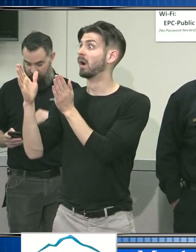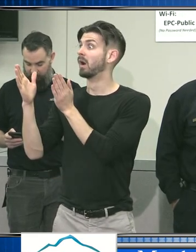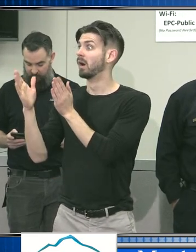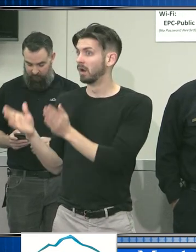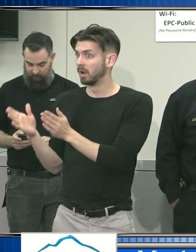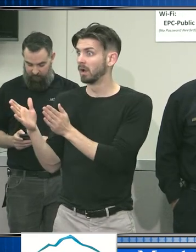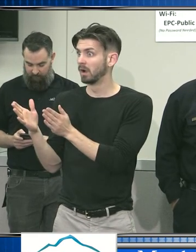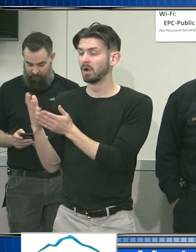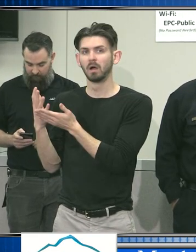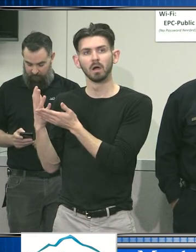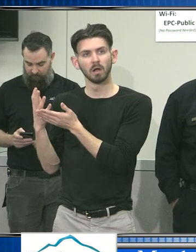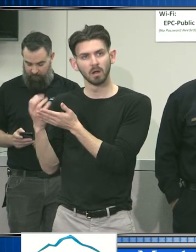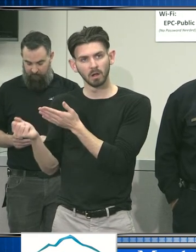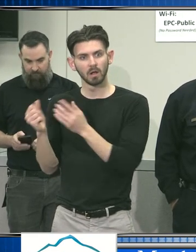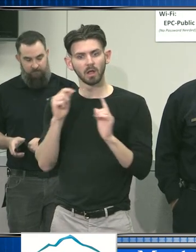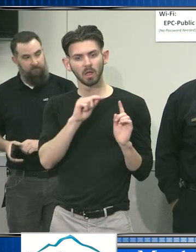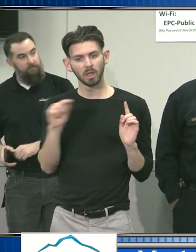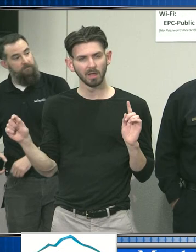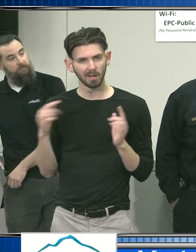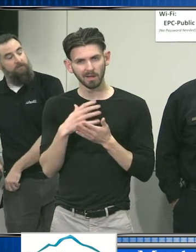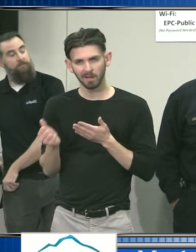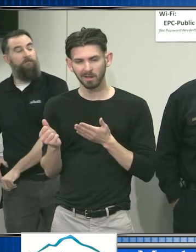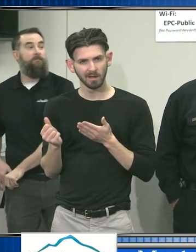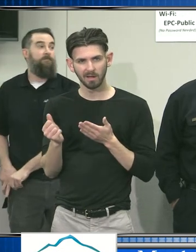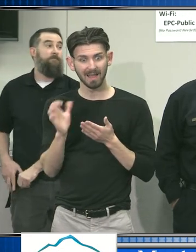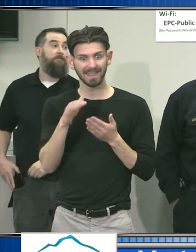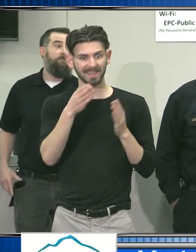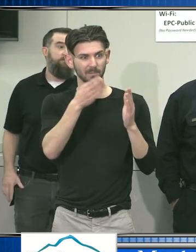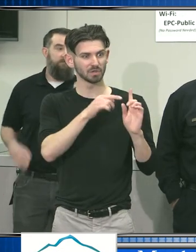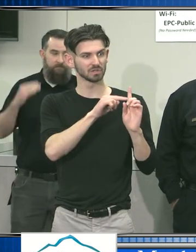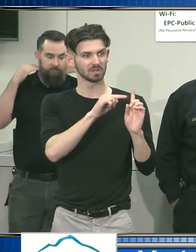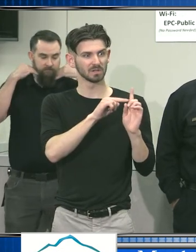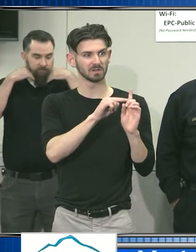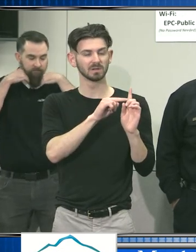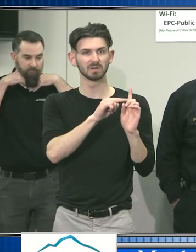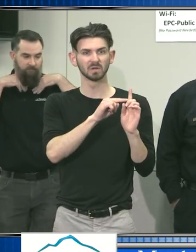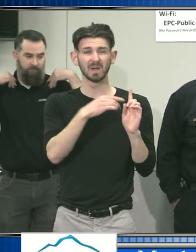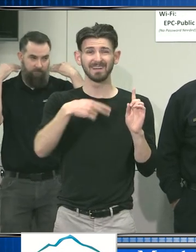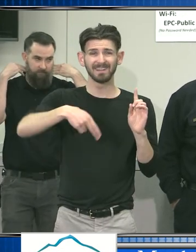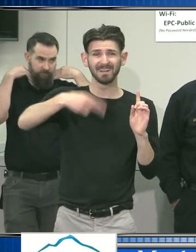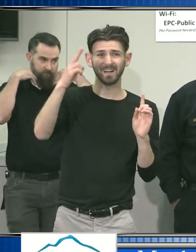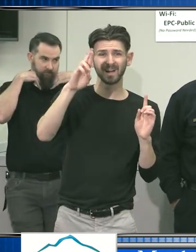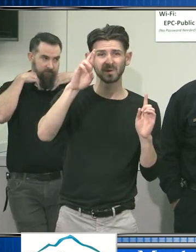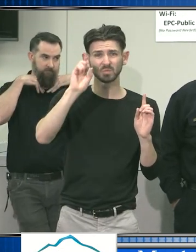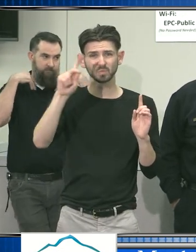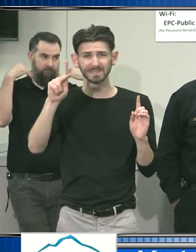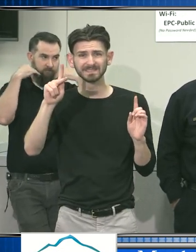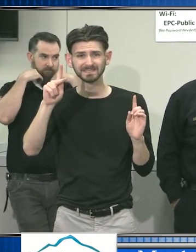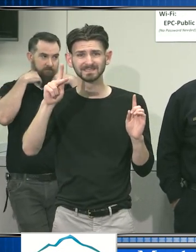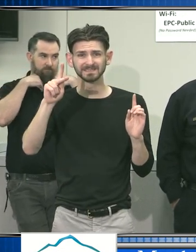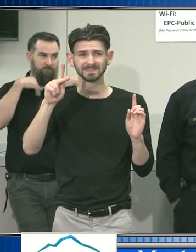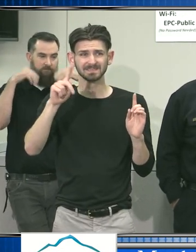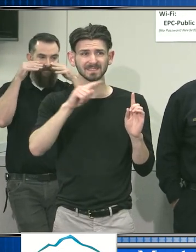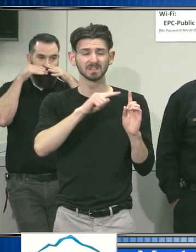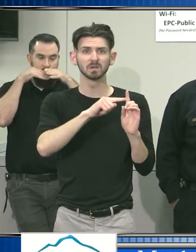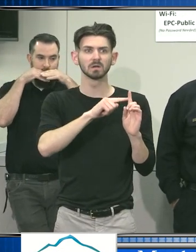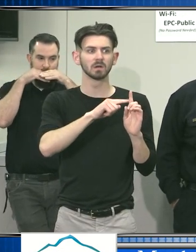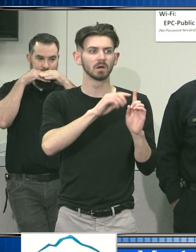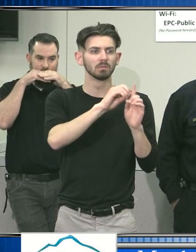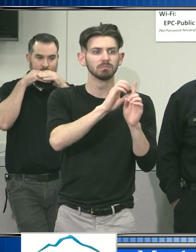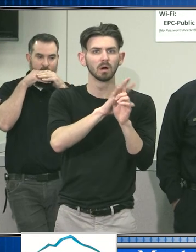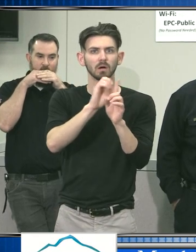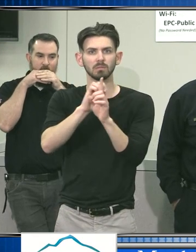next one. And all we're doing in that circumstance is putting at-risk citizens in more circumstances for exposure and